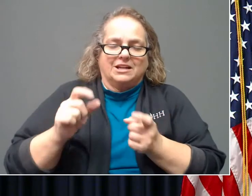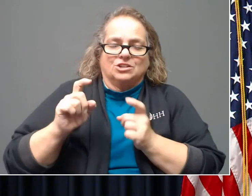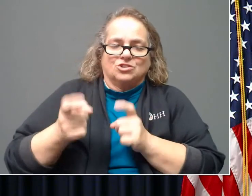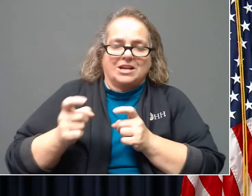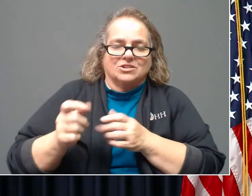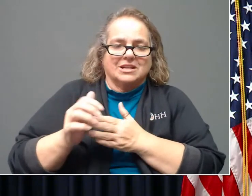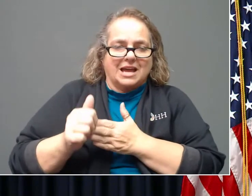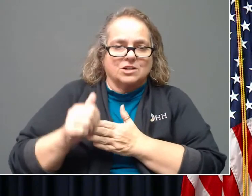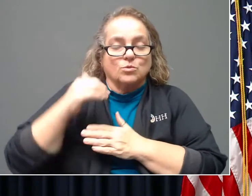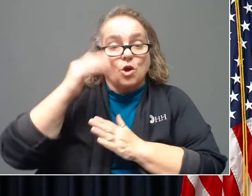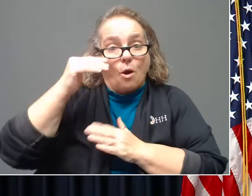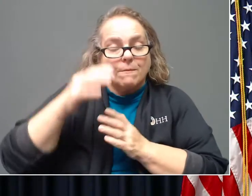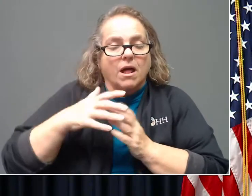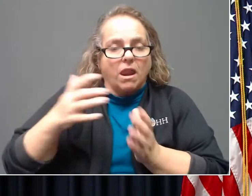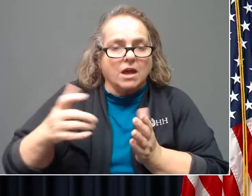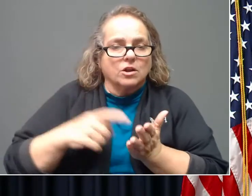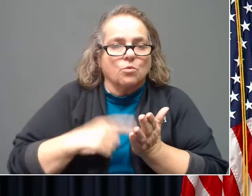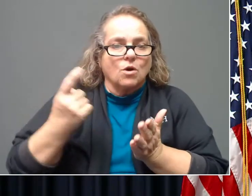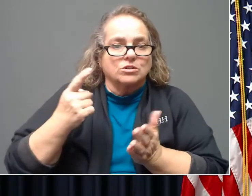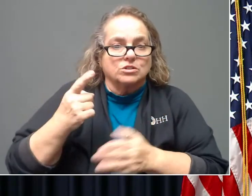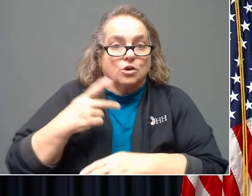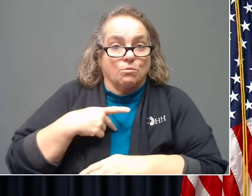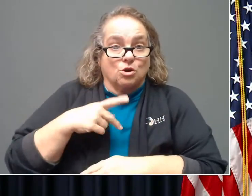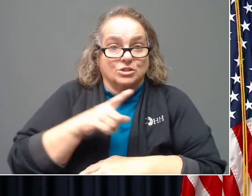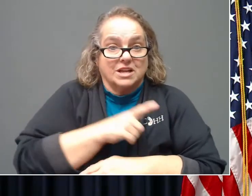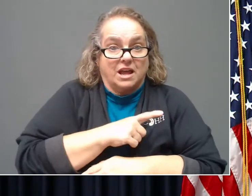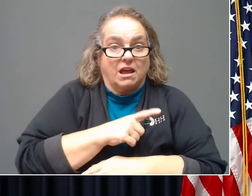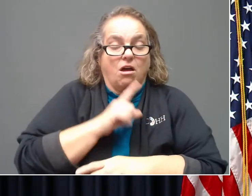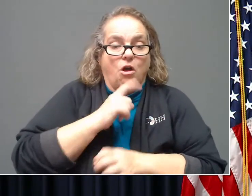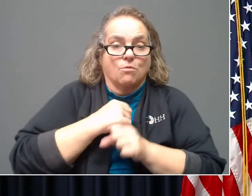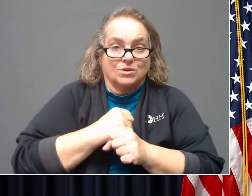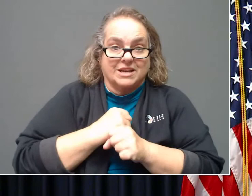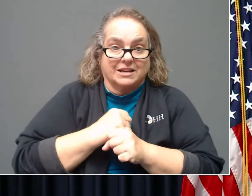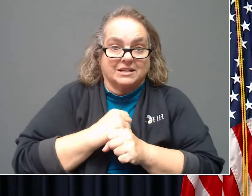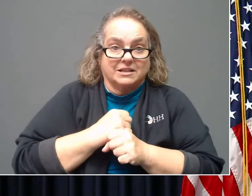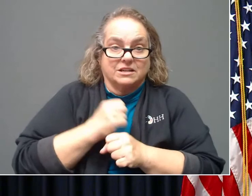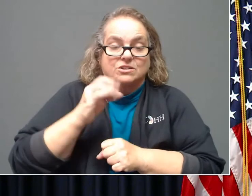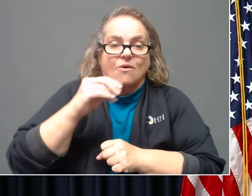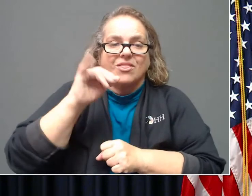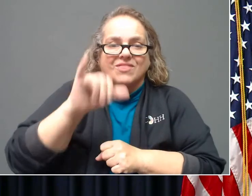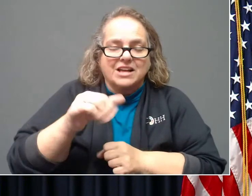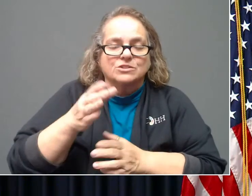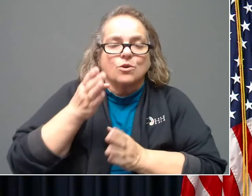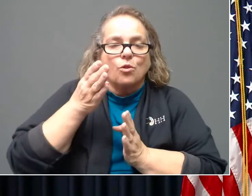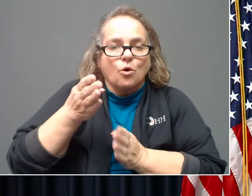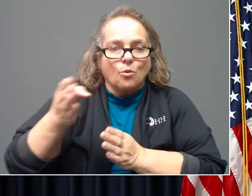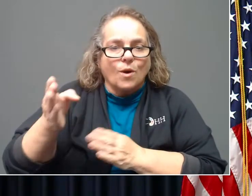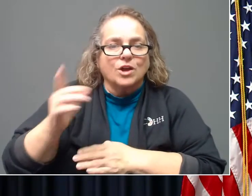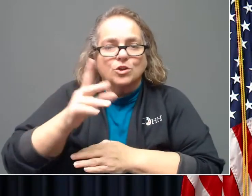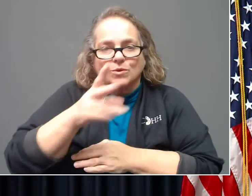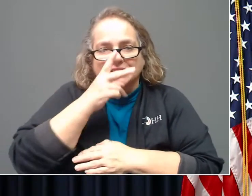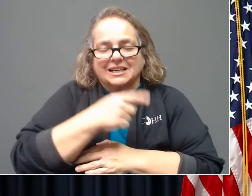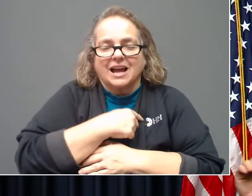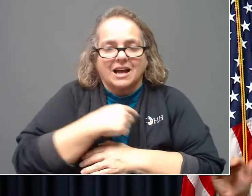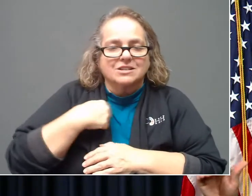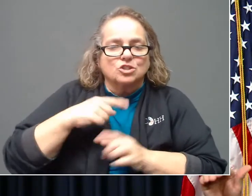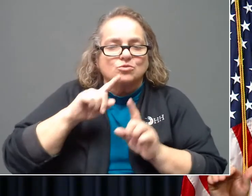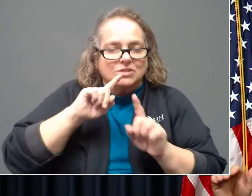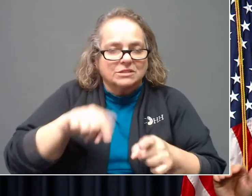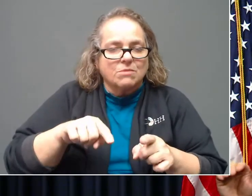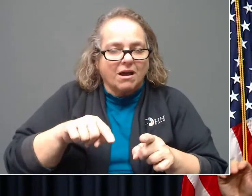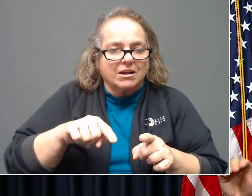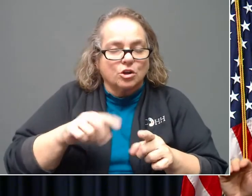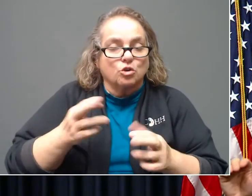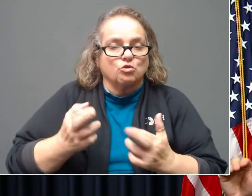significantly once those personnel are protected. And so that's the way you'll see us responding. Our